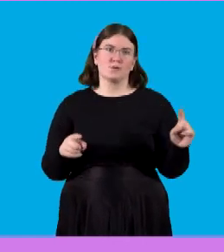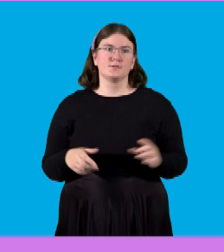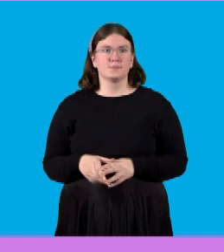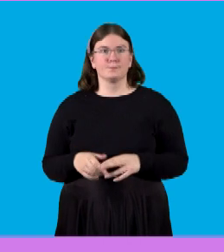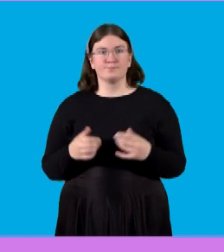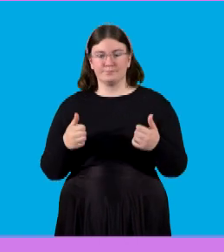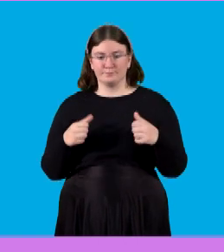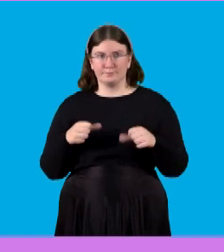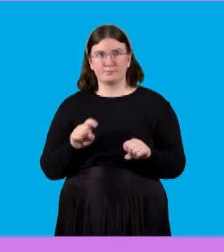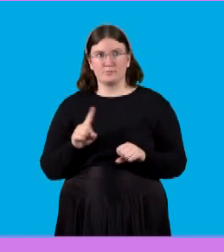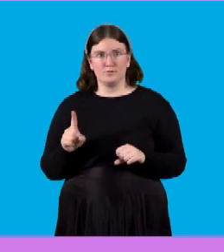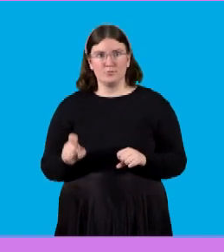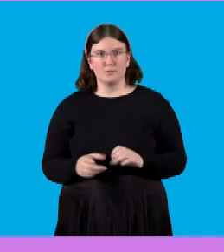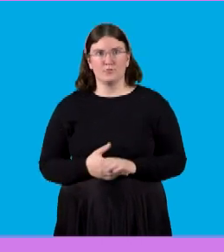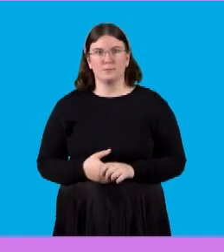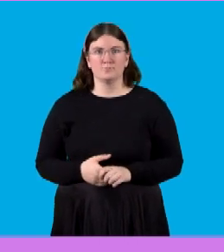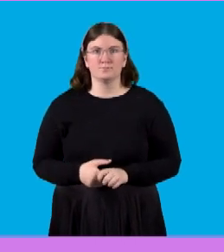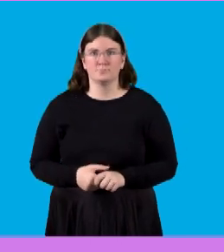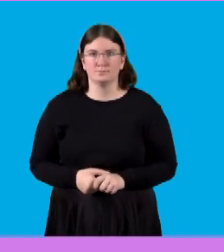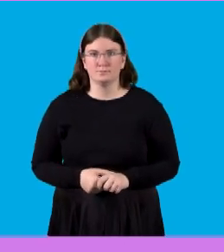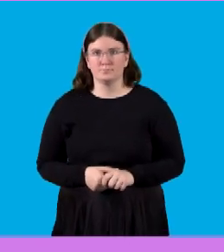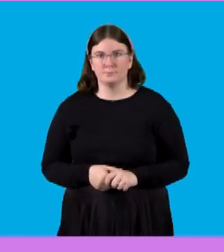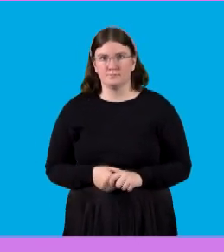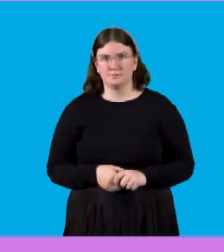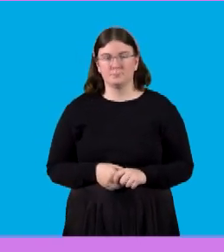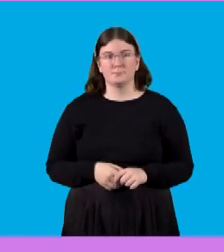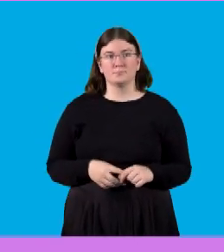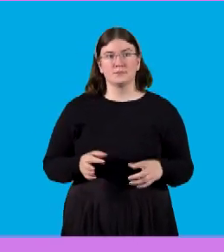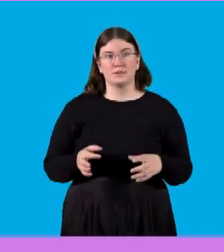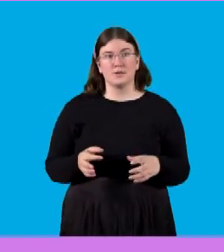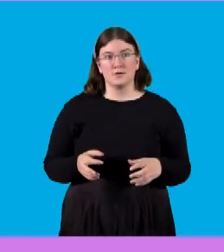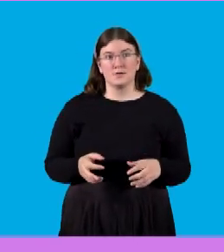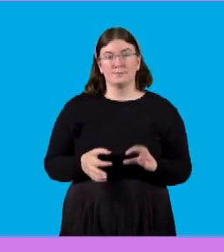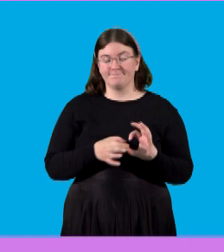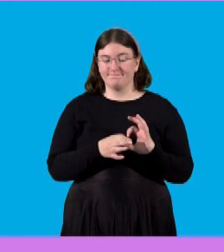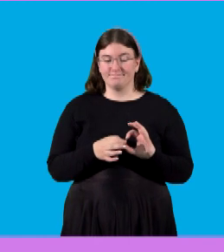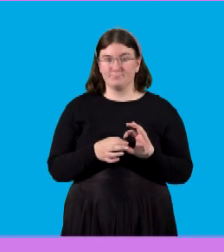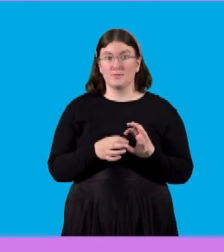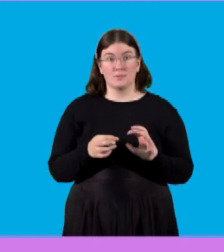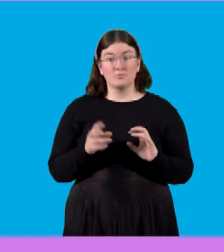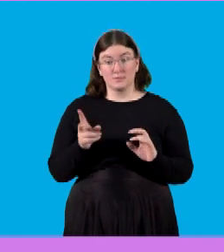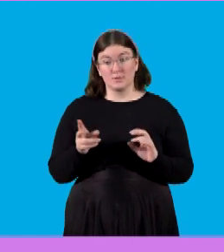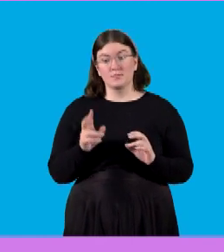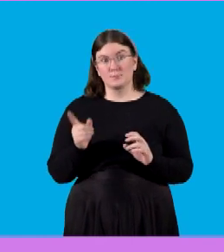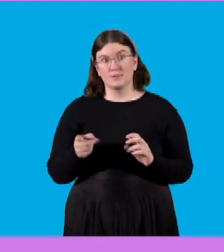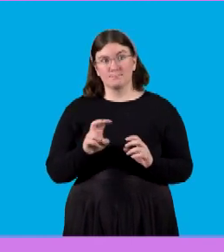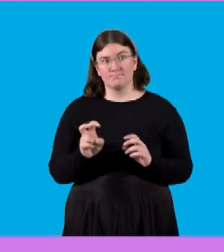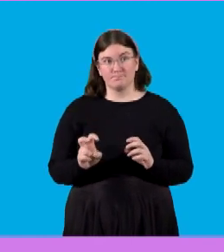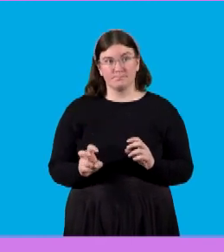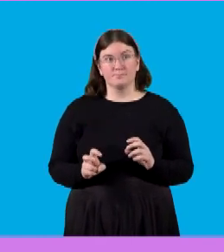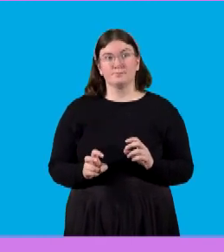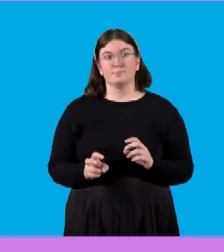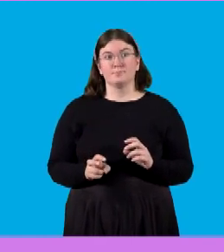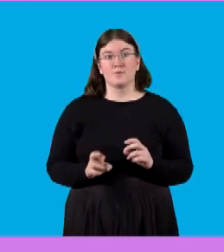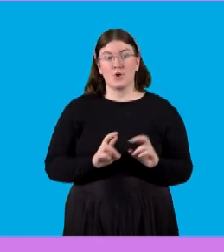Okay, let's look at our next question. Question number 4. Describe the relationship. Again, we have to describe, write in